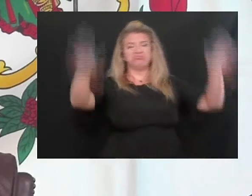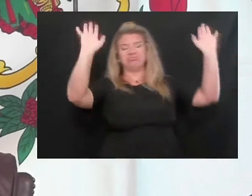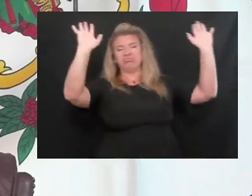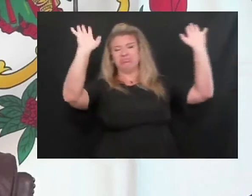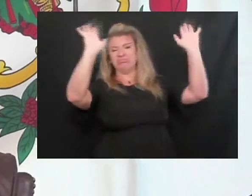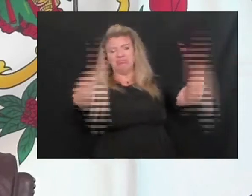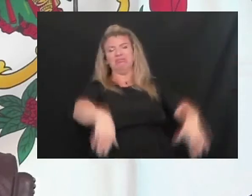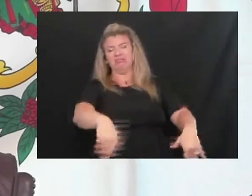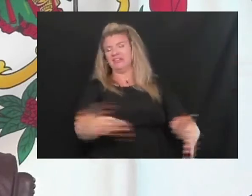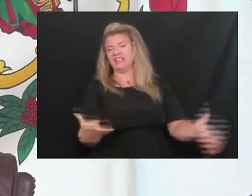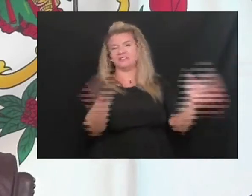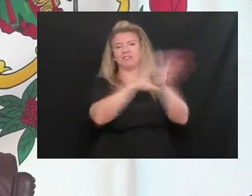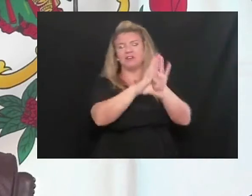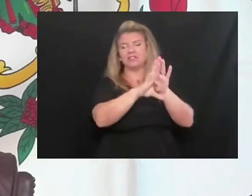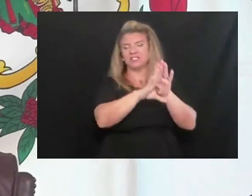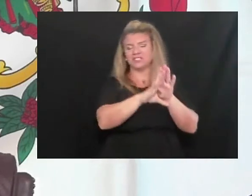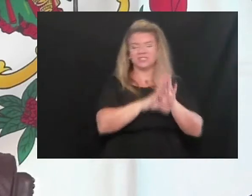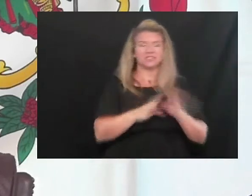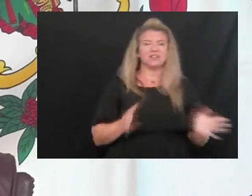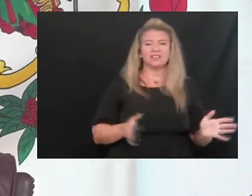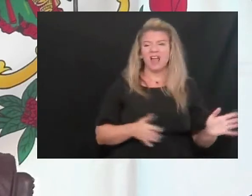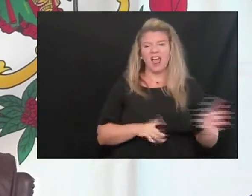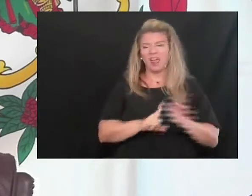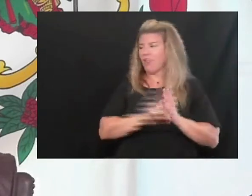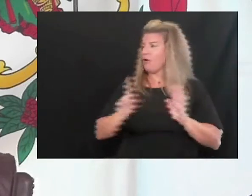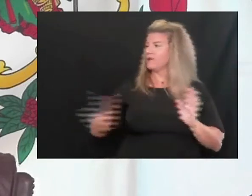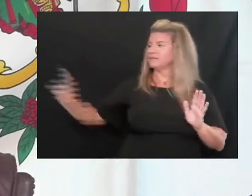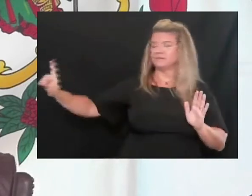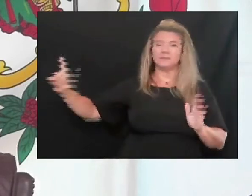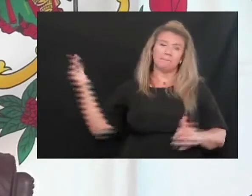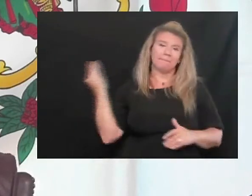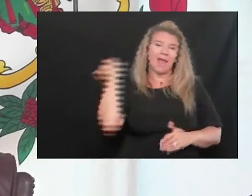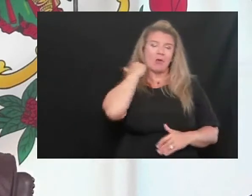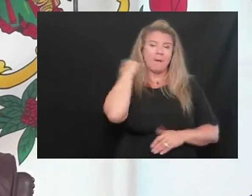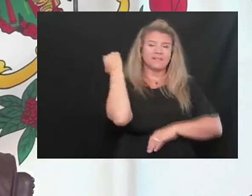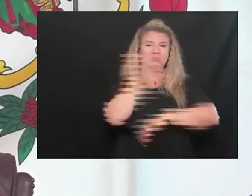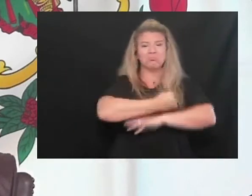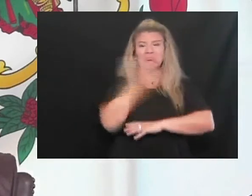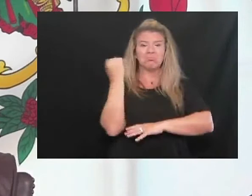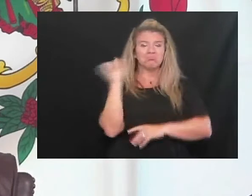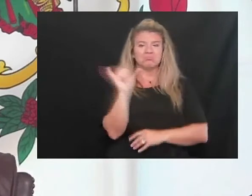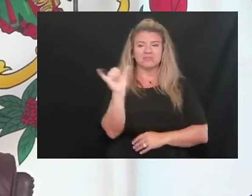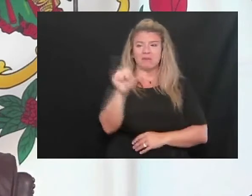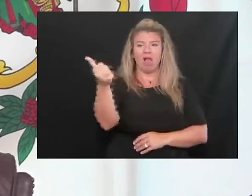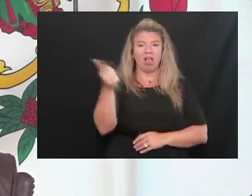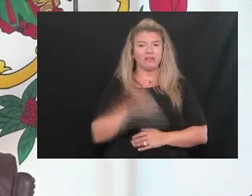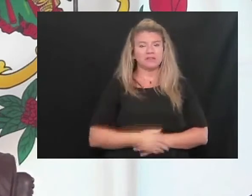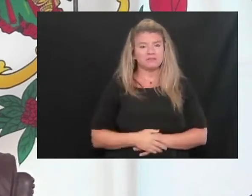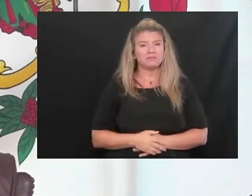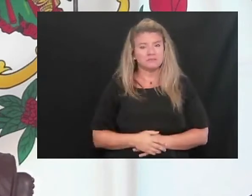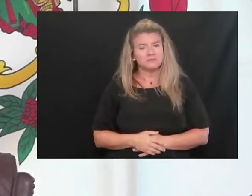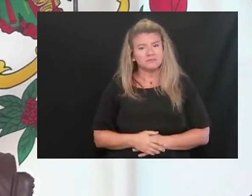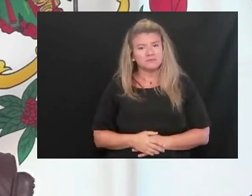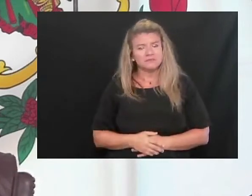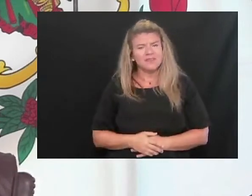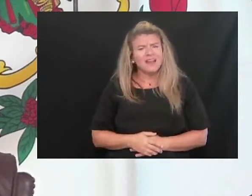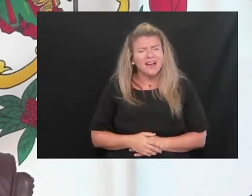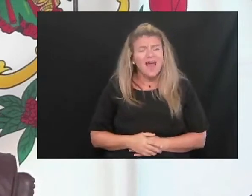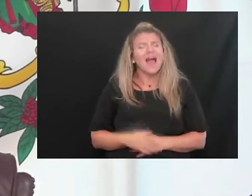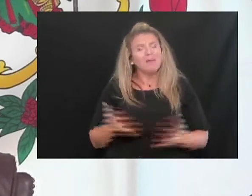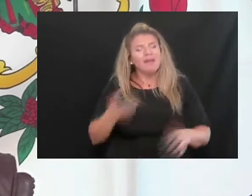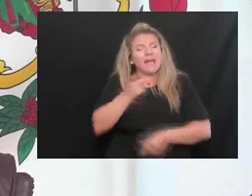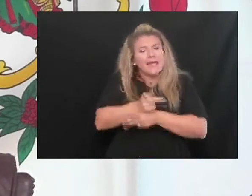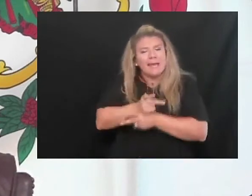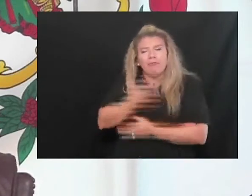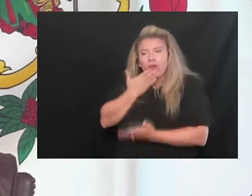the vendors, stiff the banks, walk away. I mean, take bankruptcy like everybody else did on your bad eggs. And, you know, keep your good